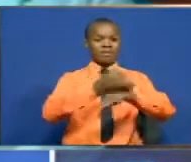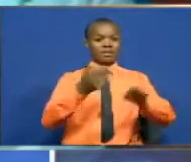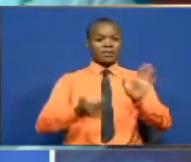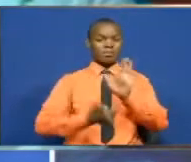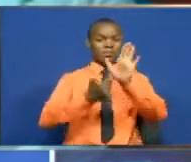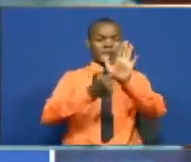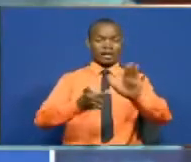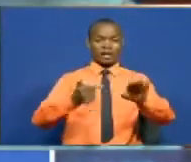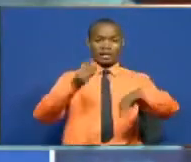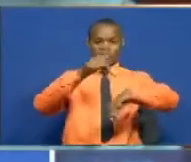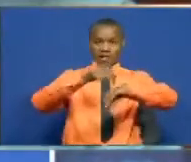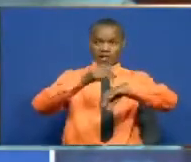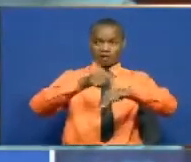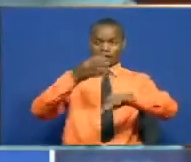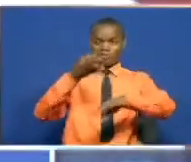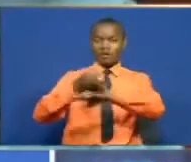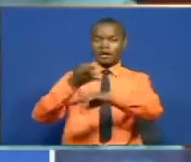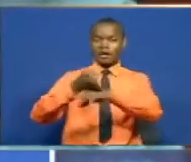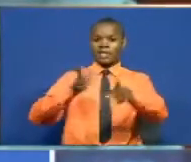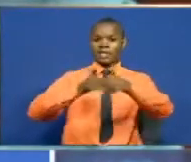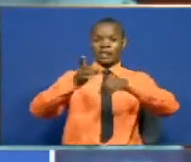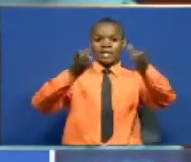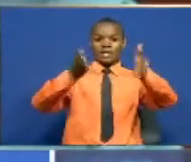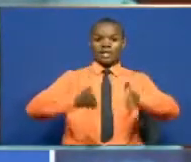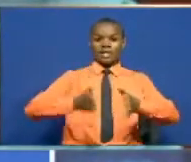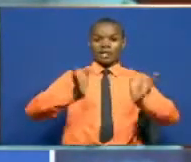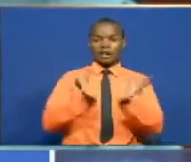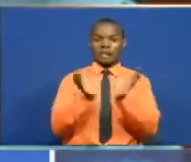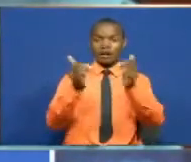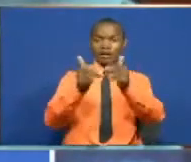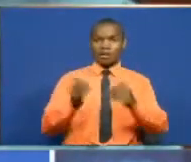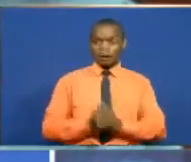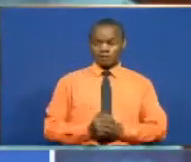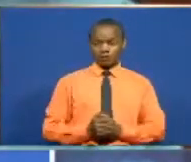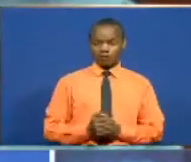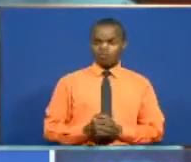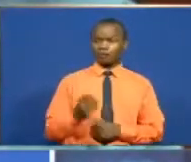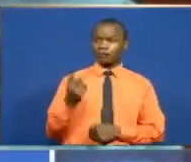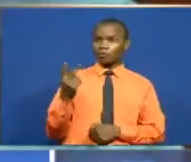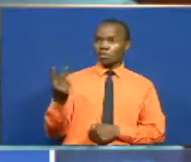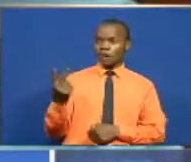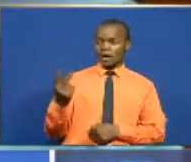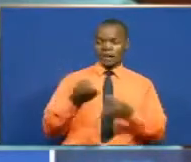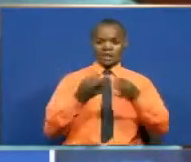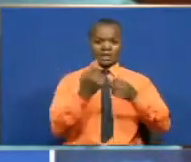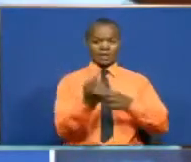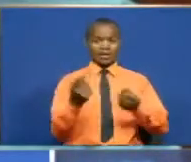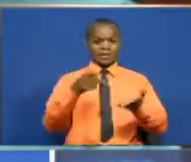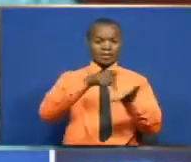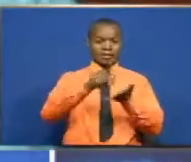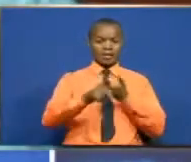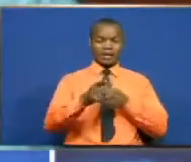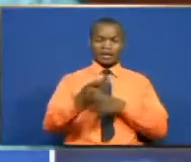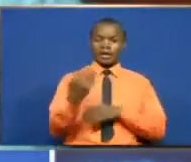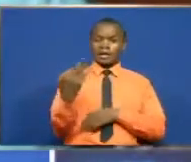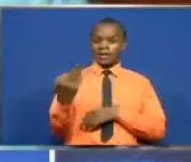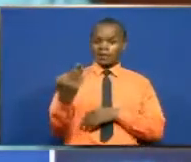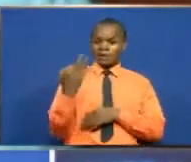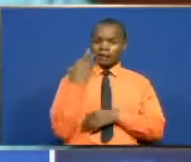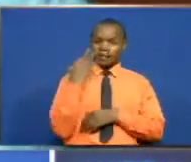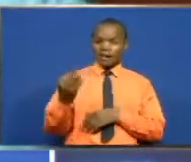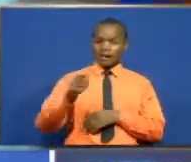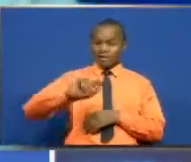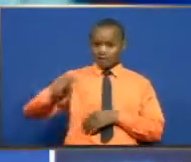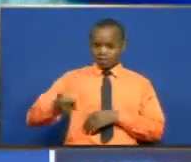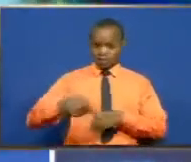as directors of Trio Apartment Limited. The two suspects were each released on a cash bail of 300,000 shillings and